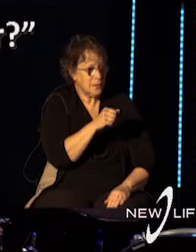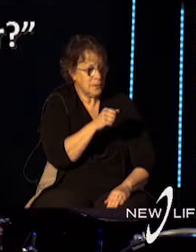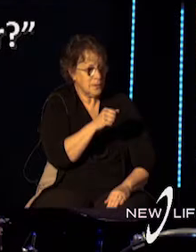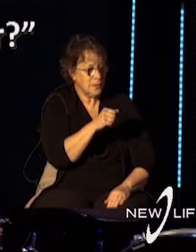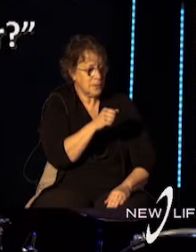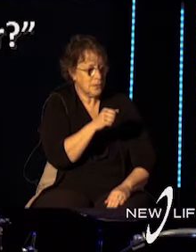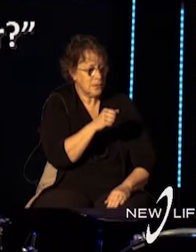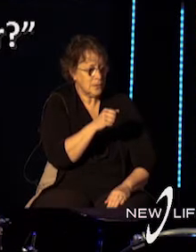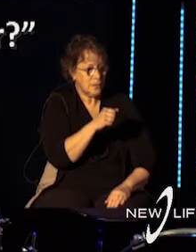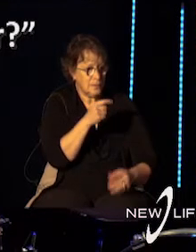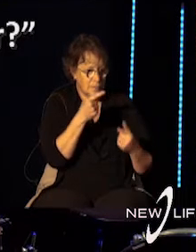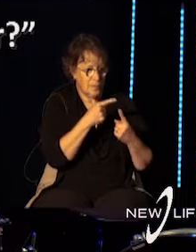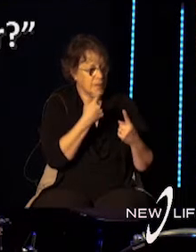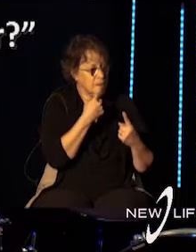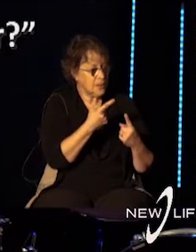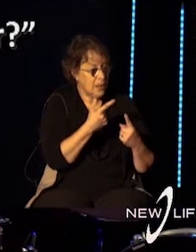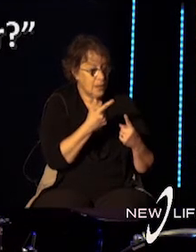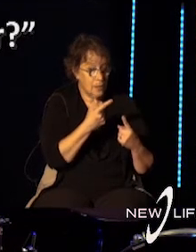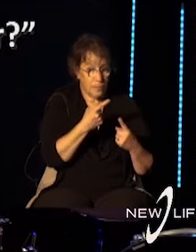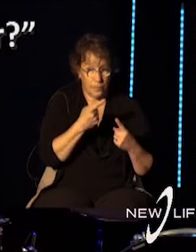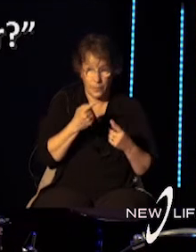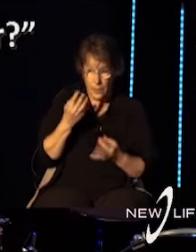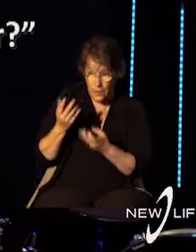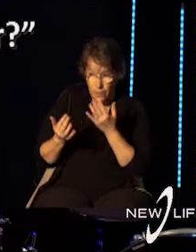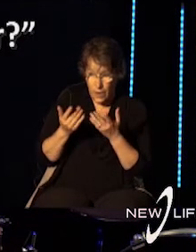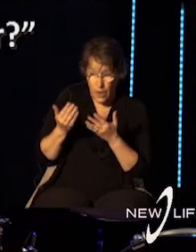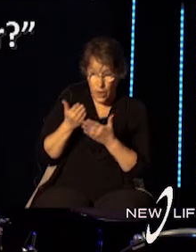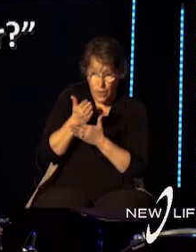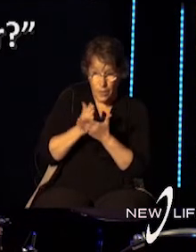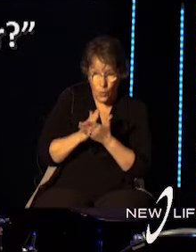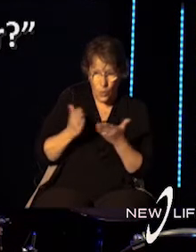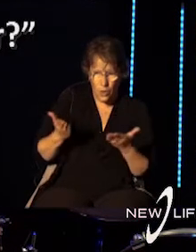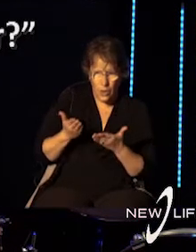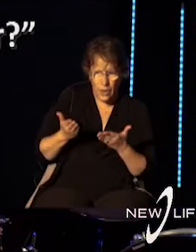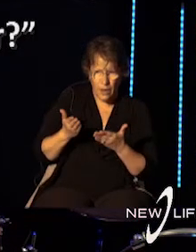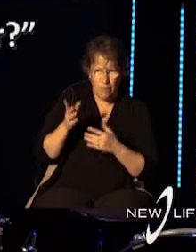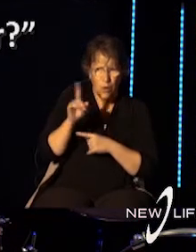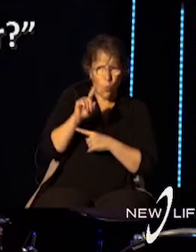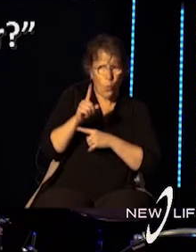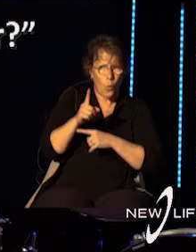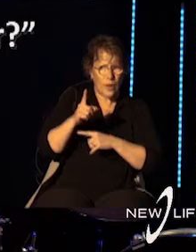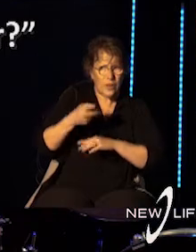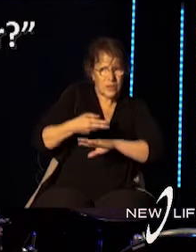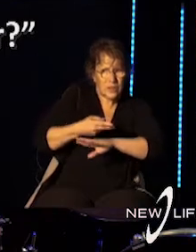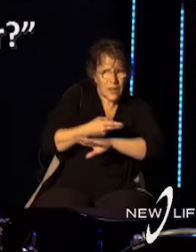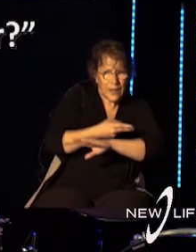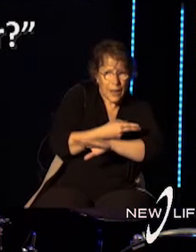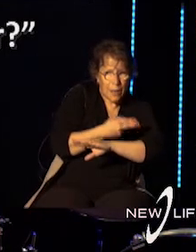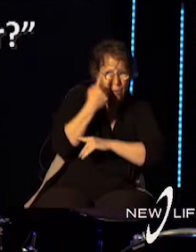replied, "the fire and the wood are here, but where is the lamb for the burnt offering?"